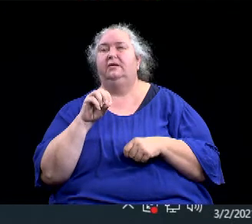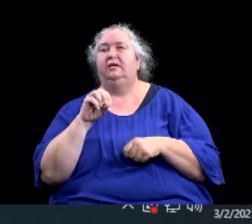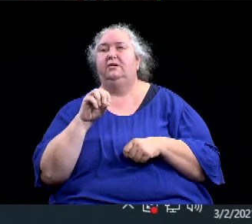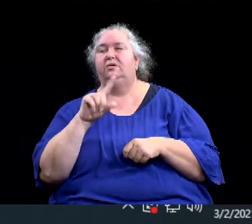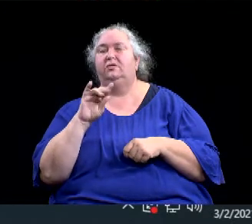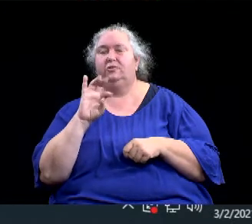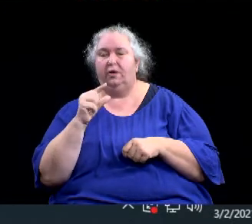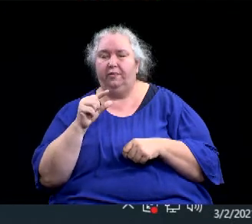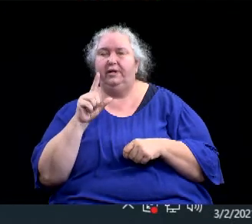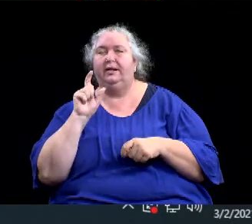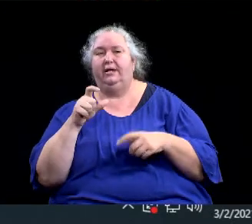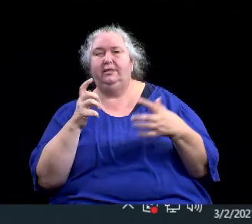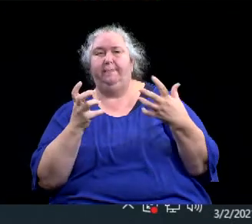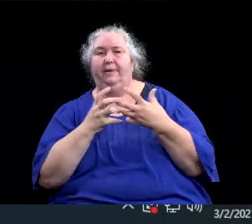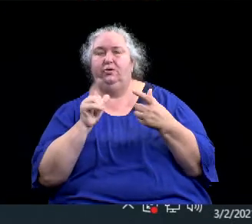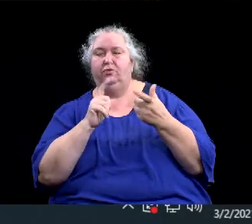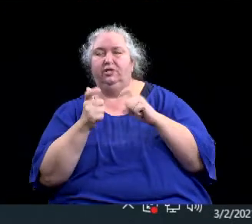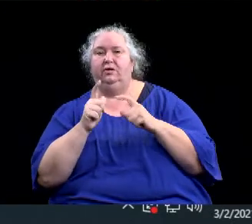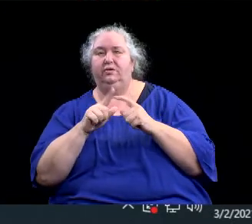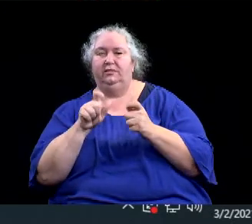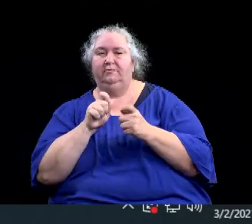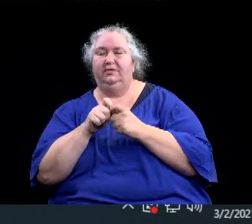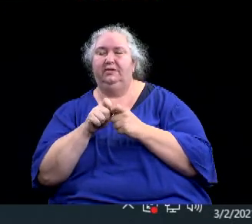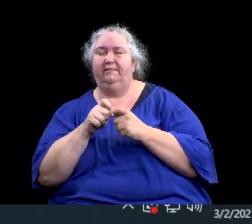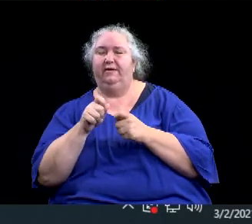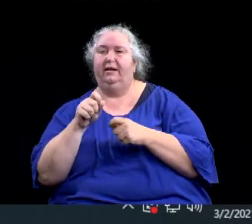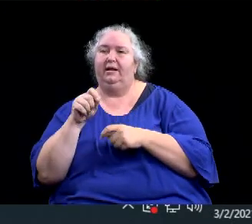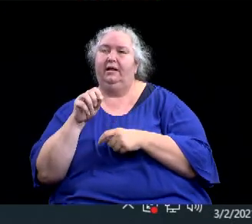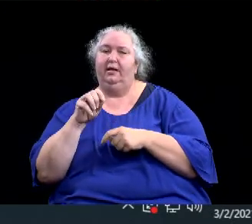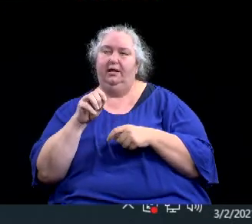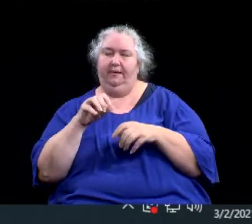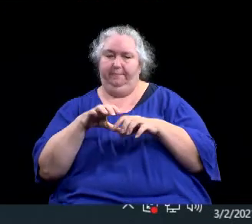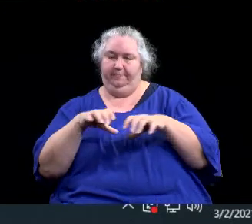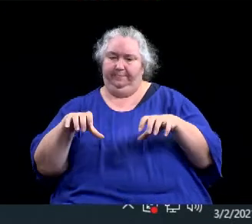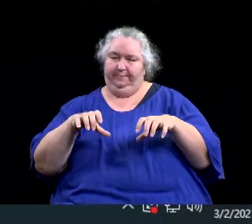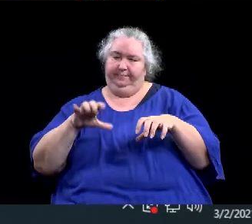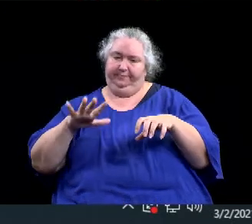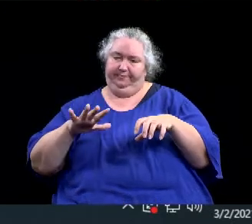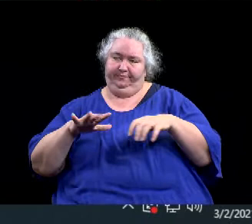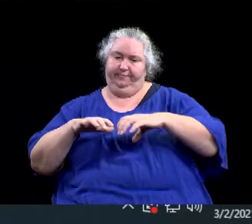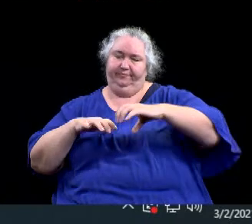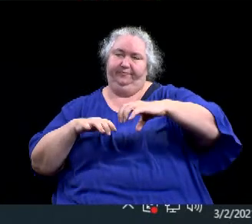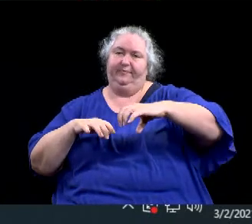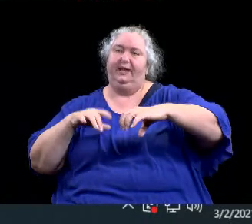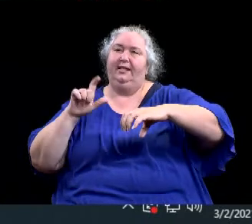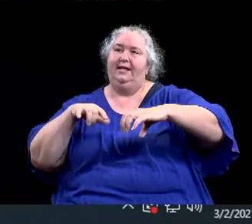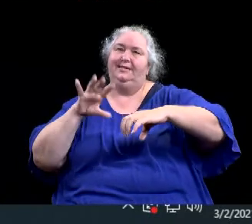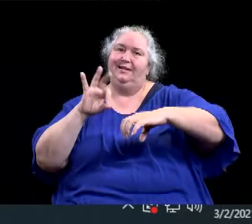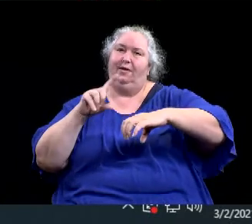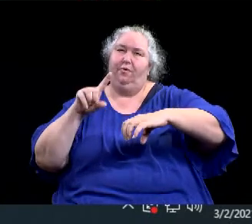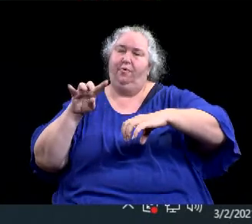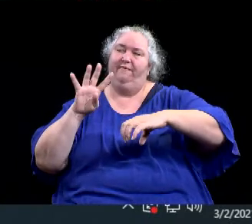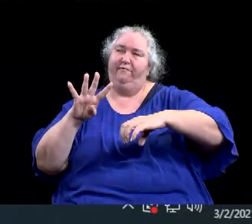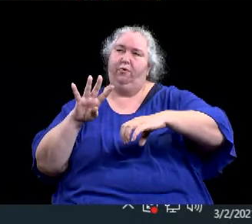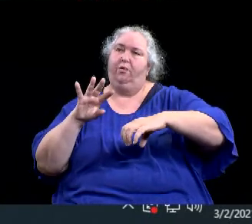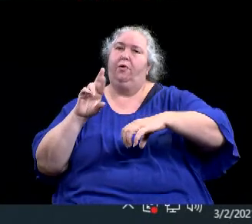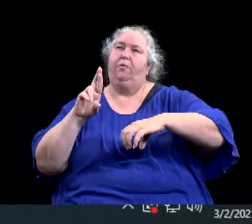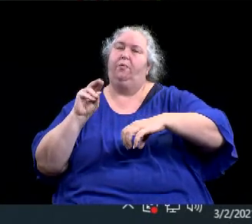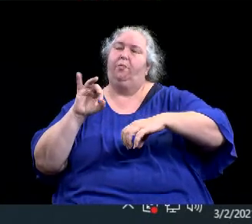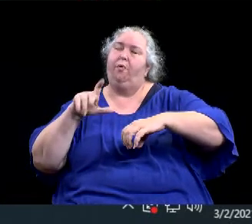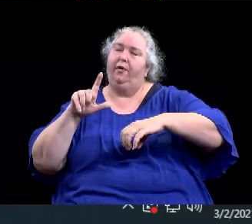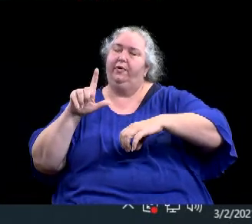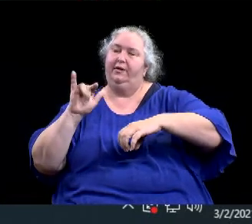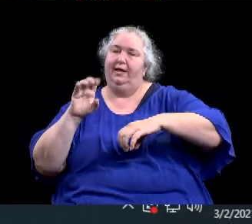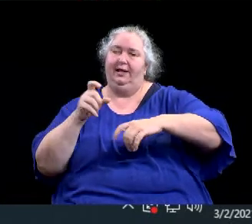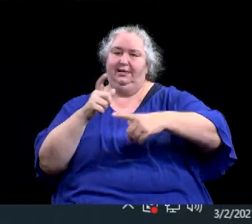Lot 5, Block P, Royalton Addition, known as 9114 Royal Lane, shall be changed from C3 district